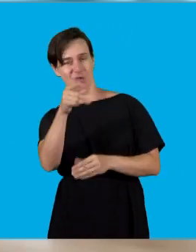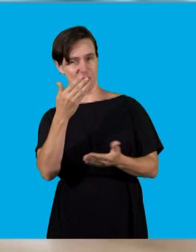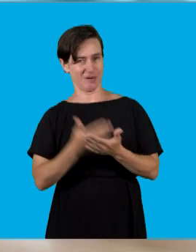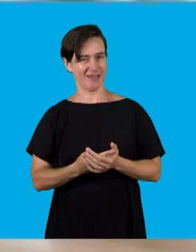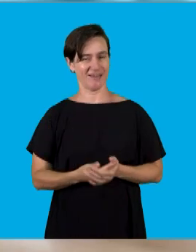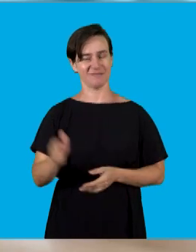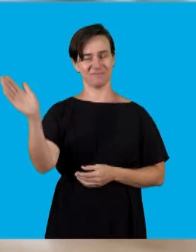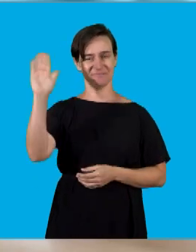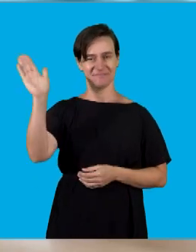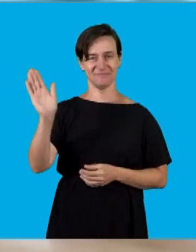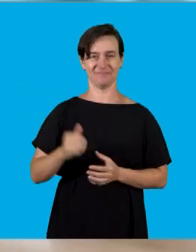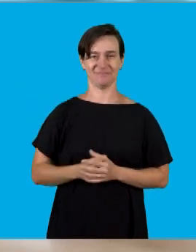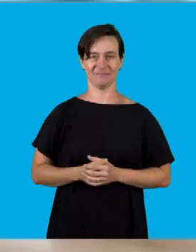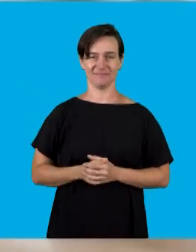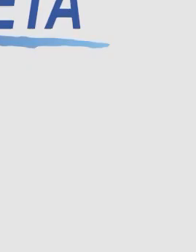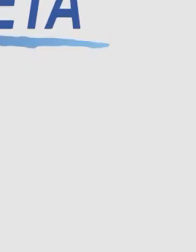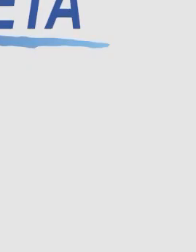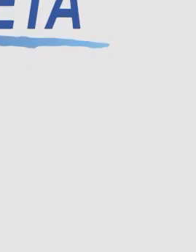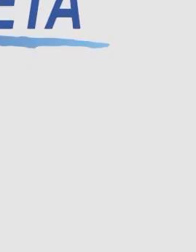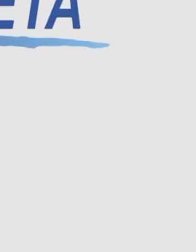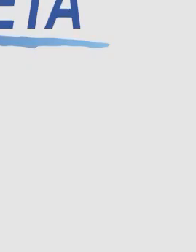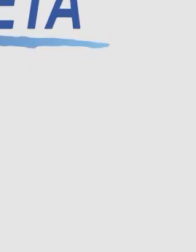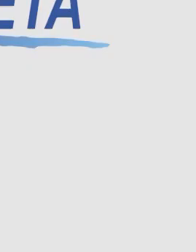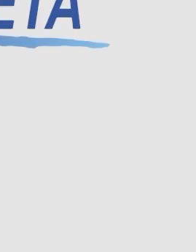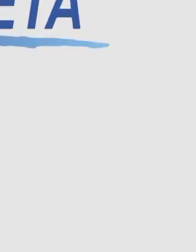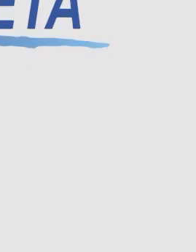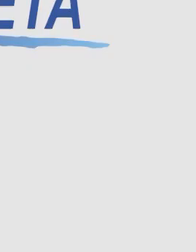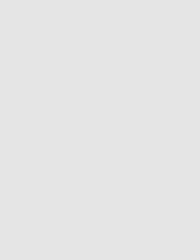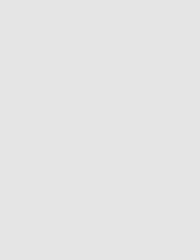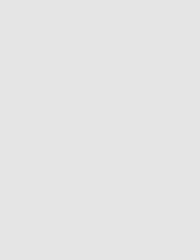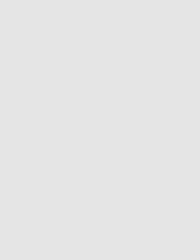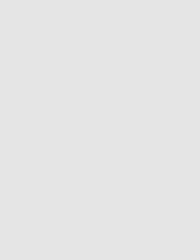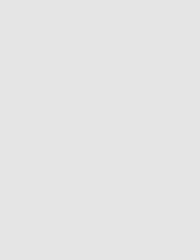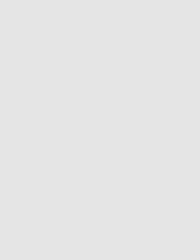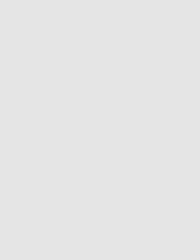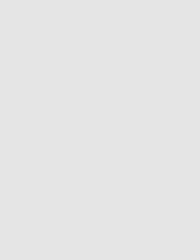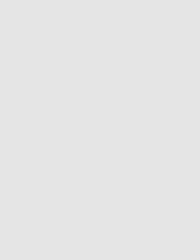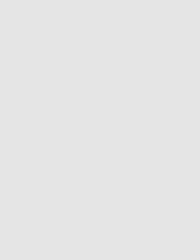wherever you are. Goodbye.